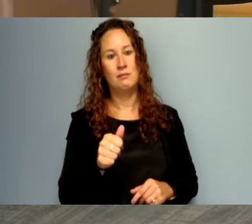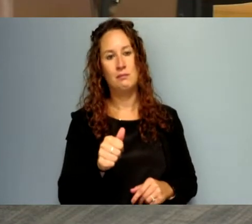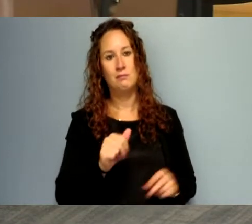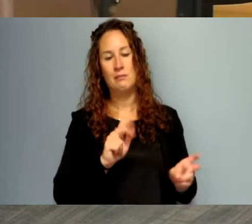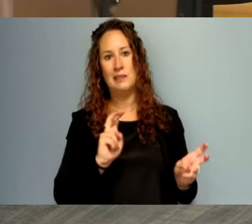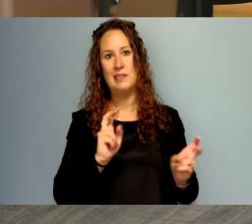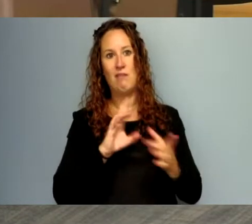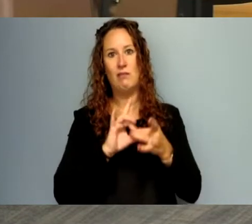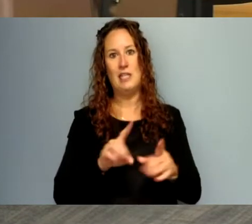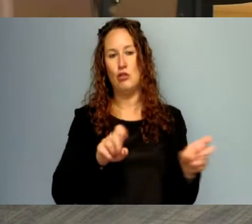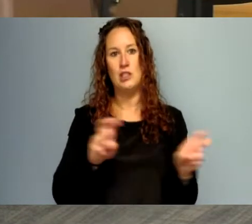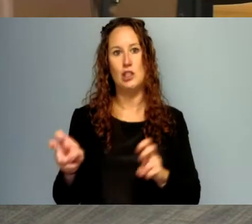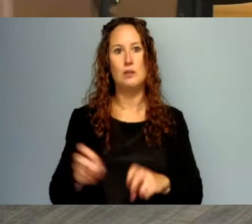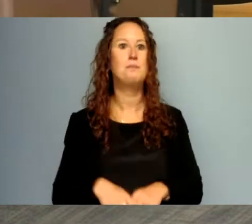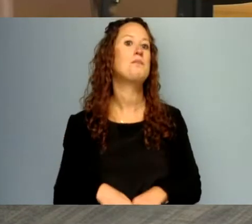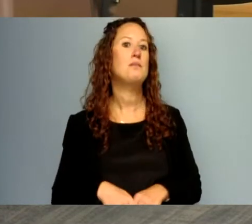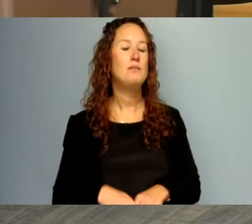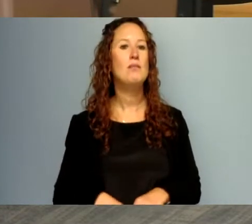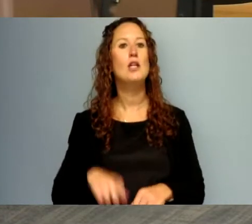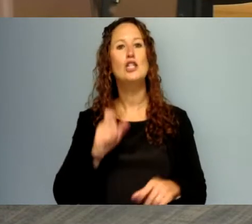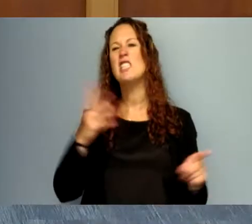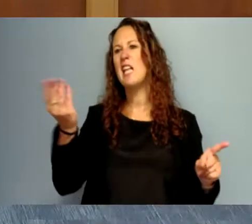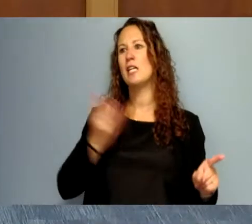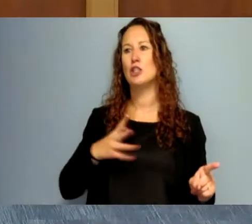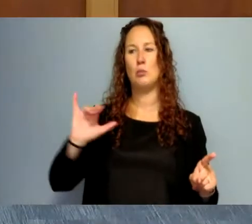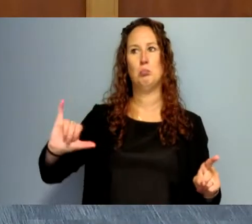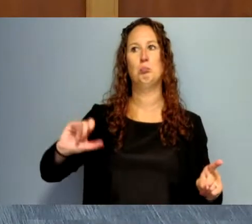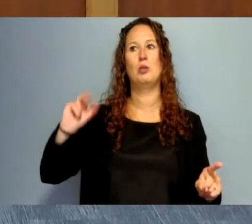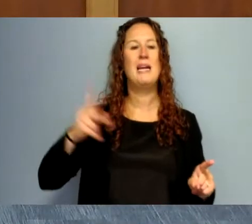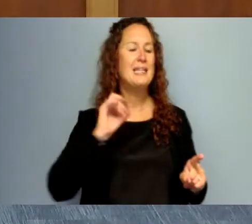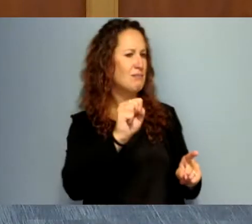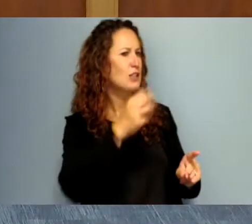all right, you're just asking yeah, for bring this to our attention. Okay, I I just appreciate wanted it. to bring it to